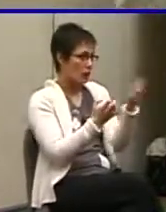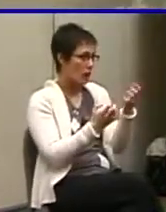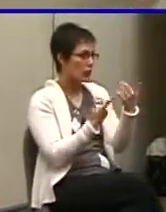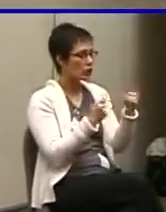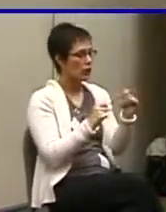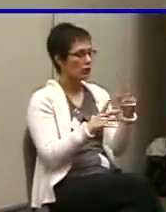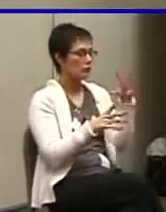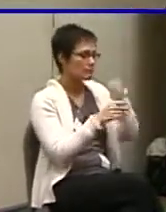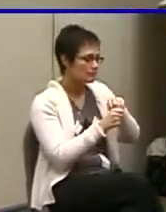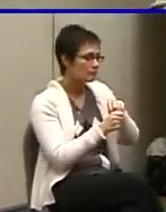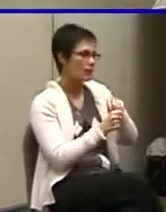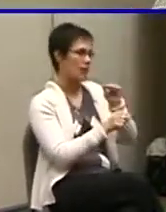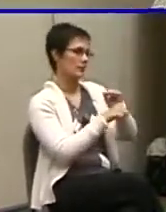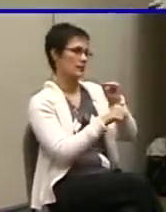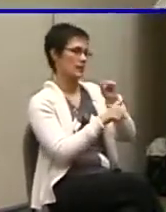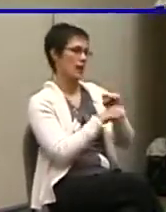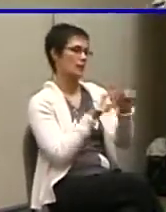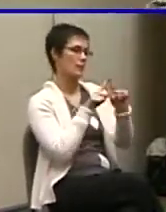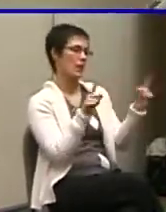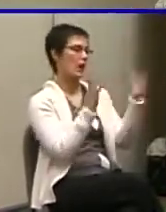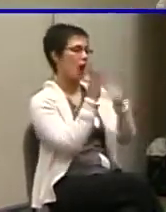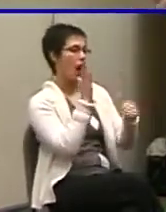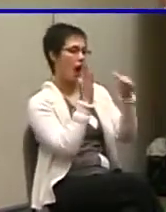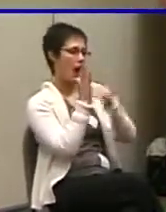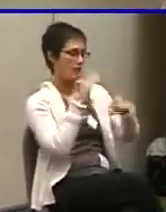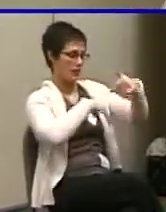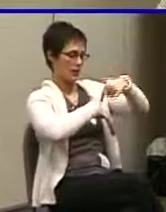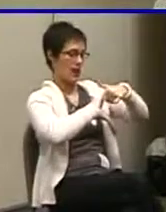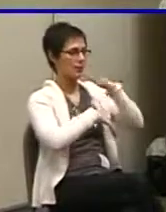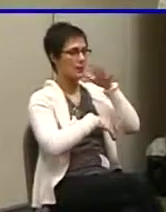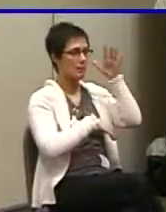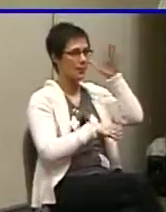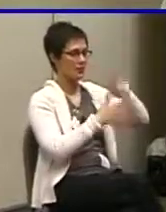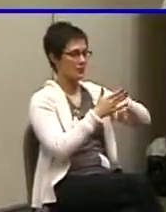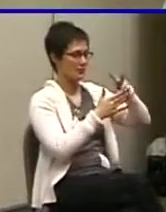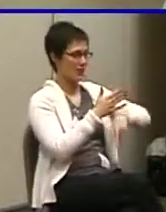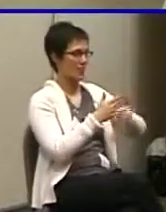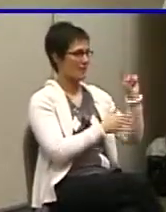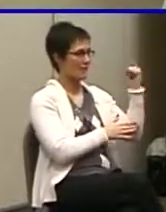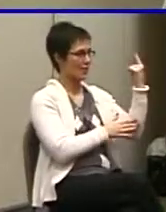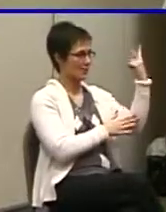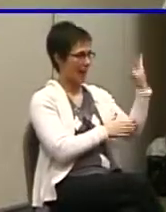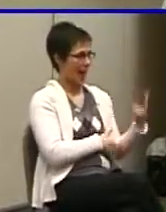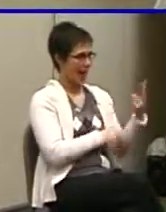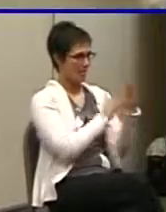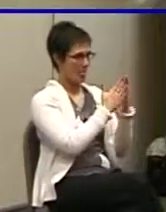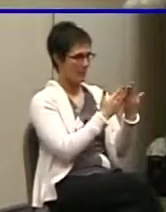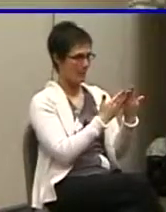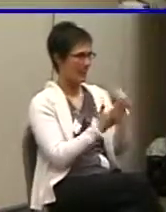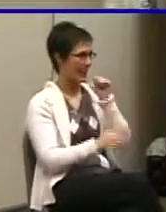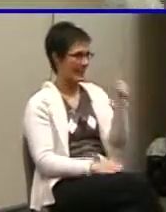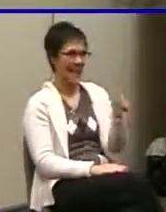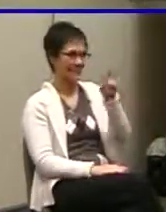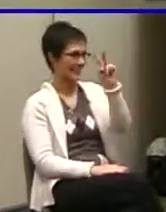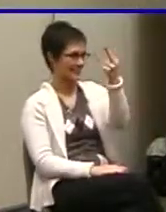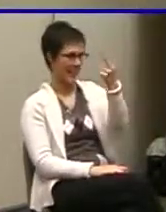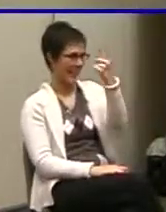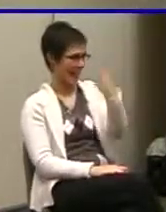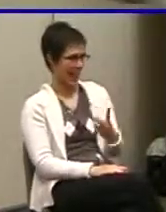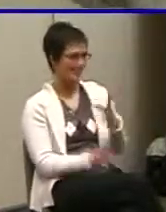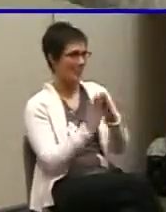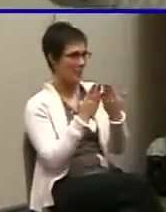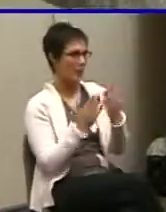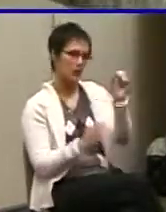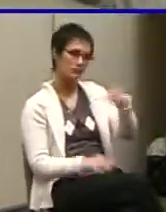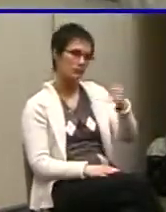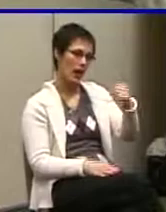probably a lot better. Now, I find that oftentimes parents read the first half of the book and not the second half of the book. And I'll say, yes, your child has a hard time,